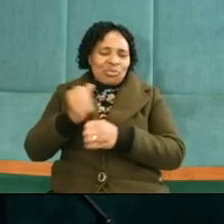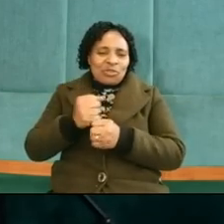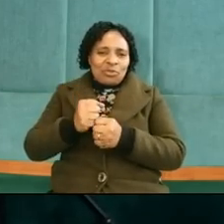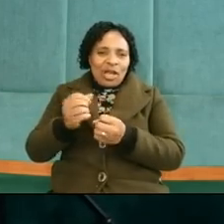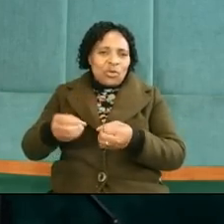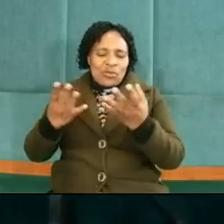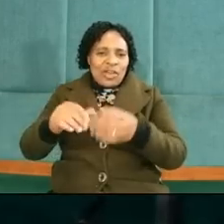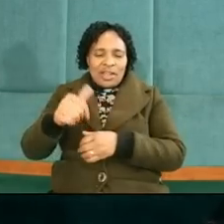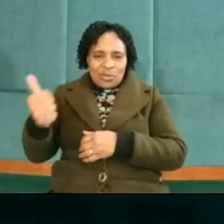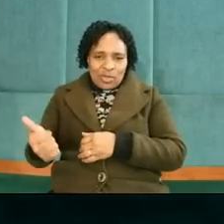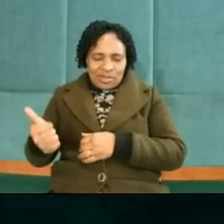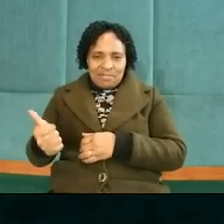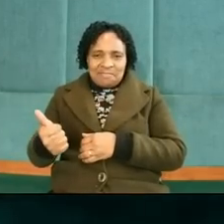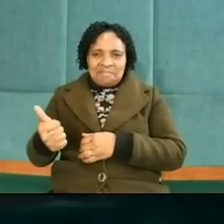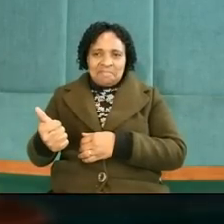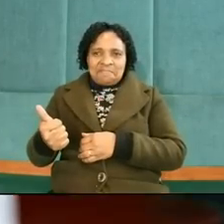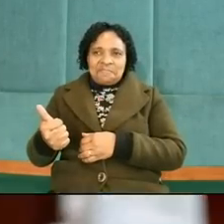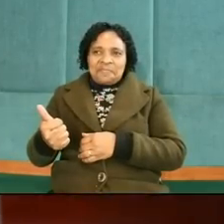one.